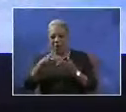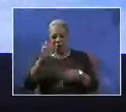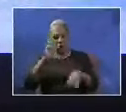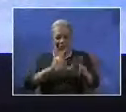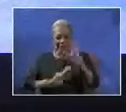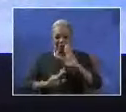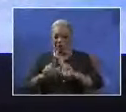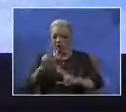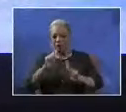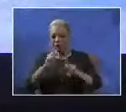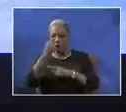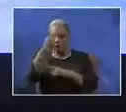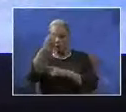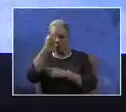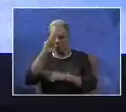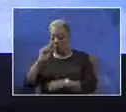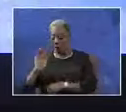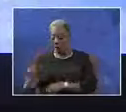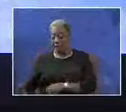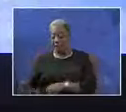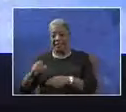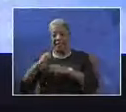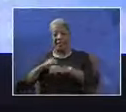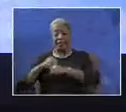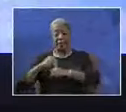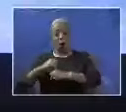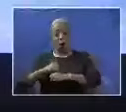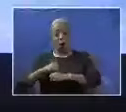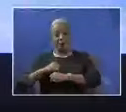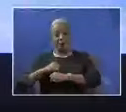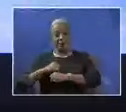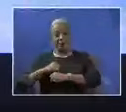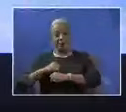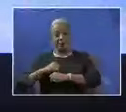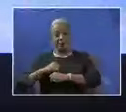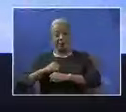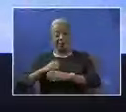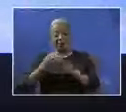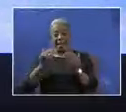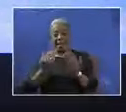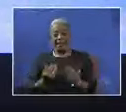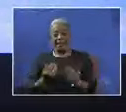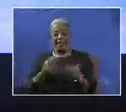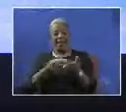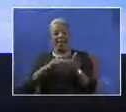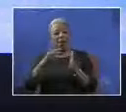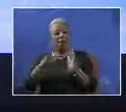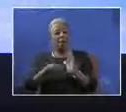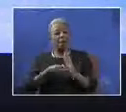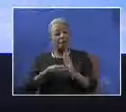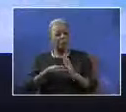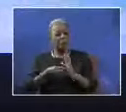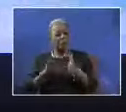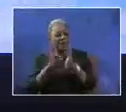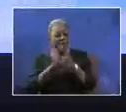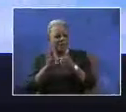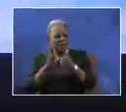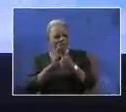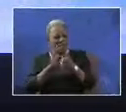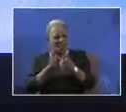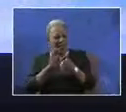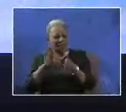for David's army, because the purpose of the census was to discover how many eligible